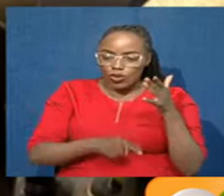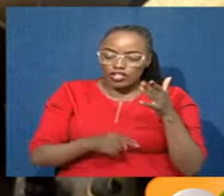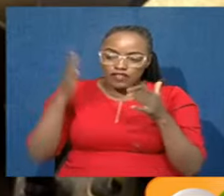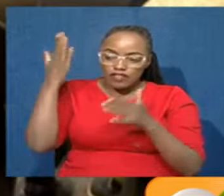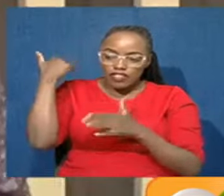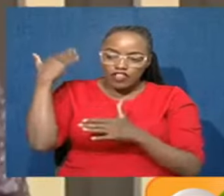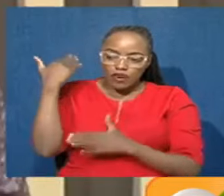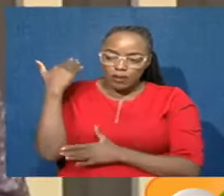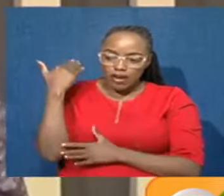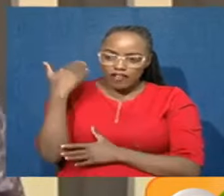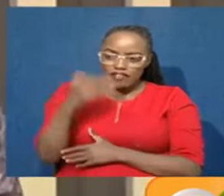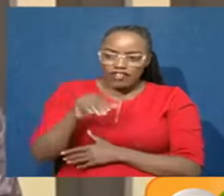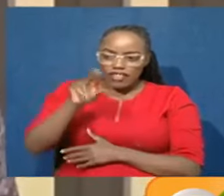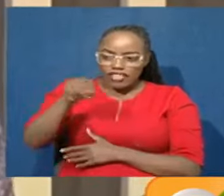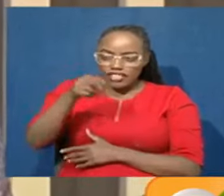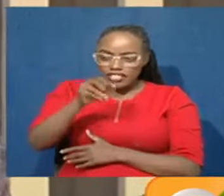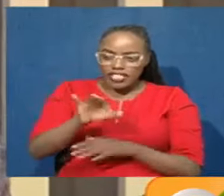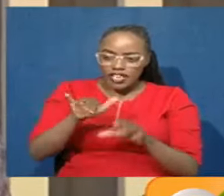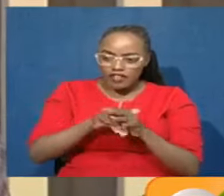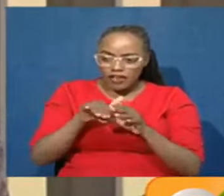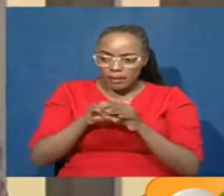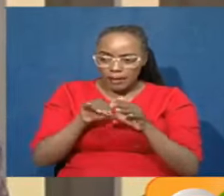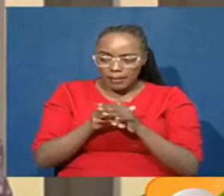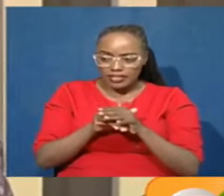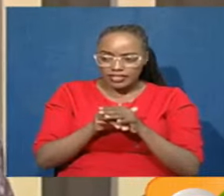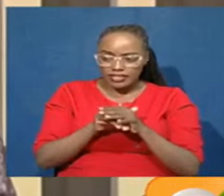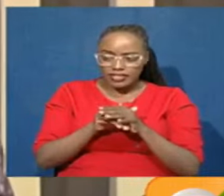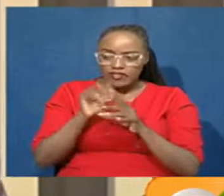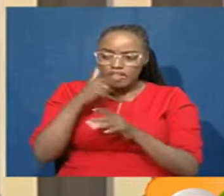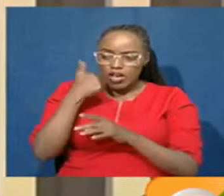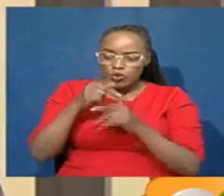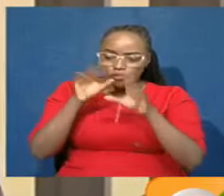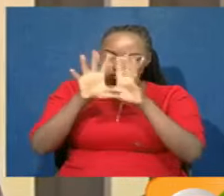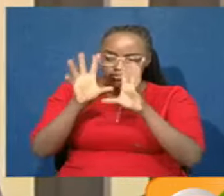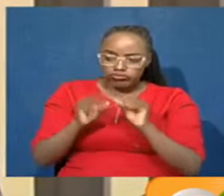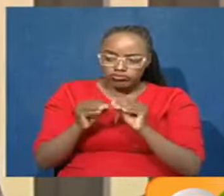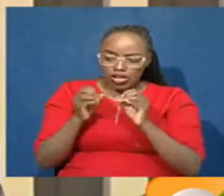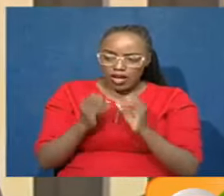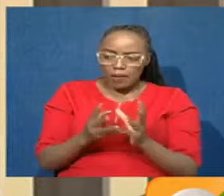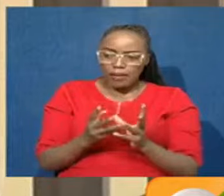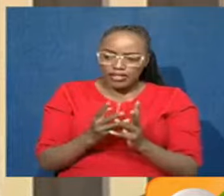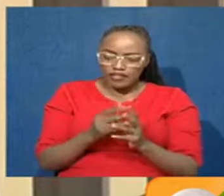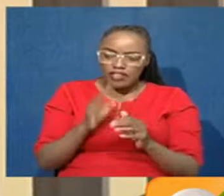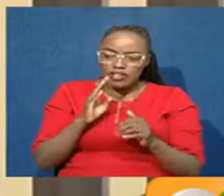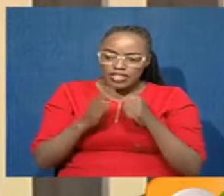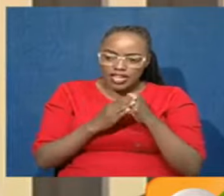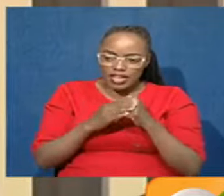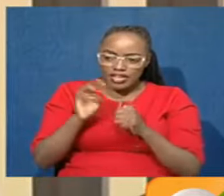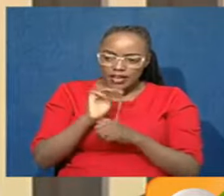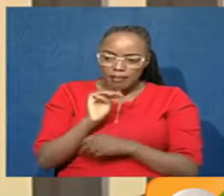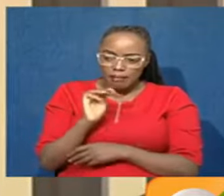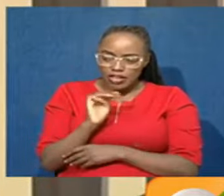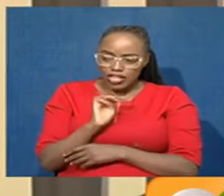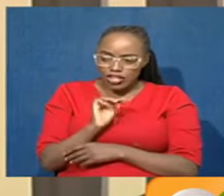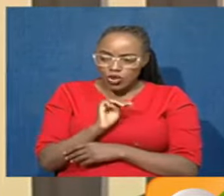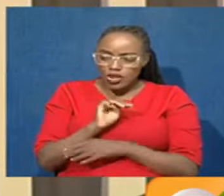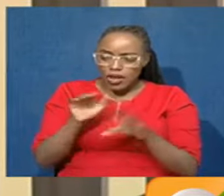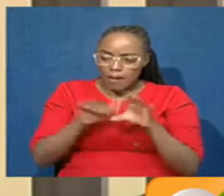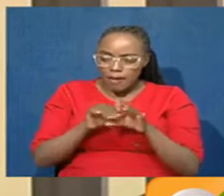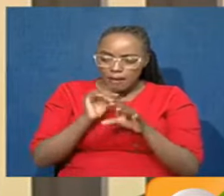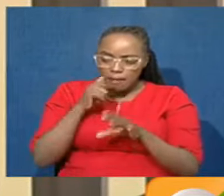former NHIF members, which totals up to 9 million members who